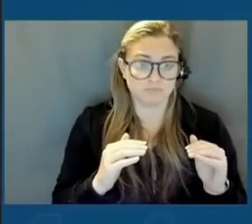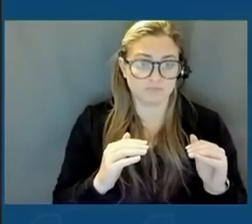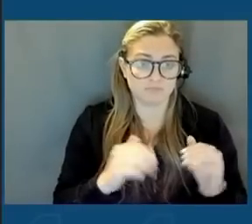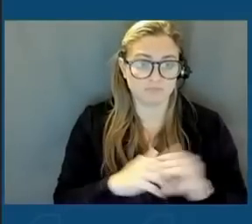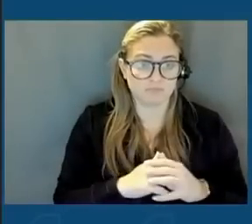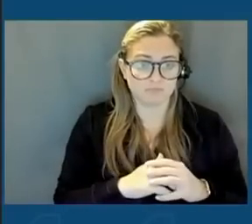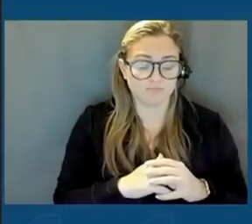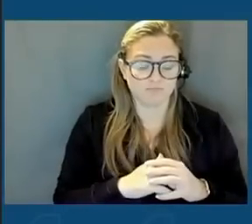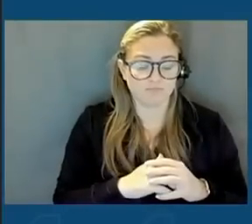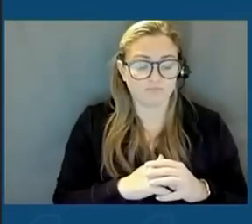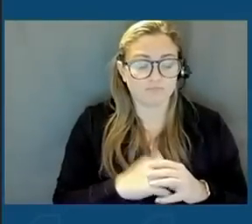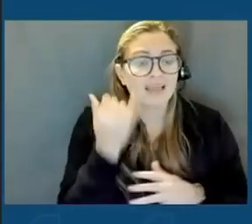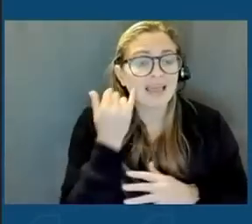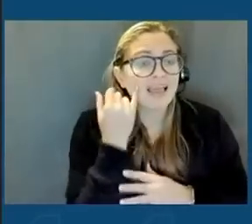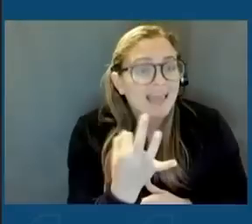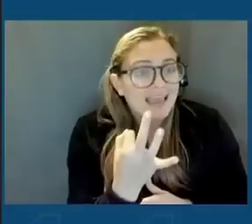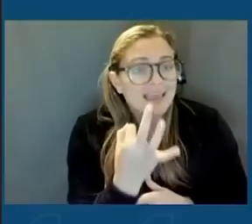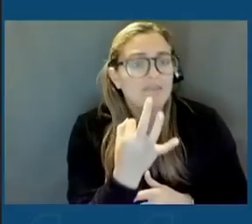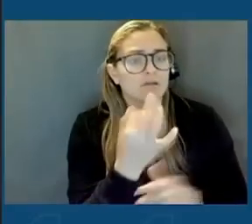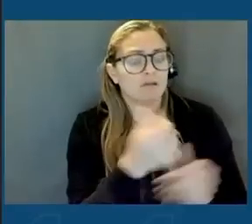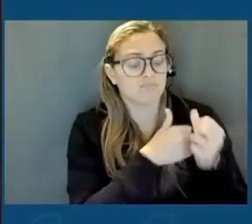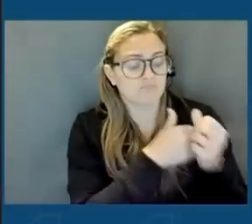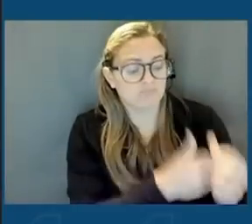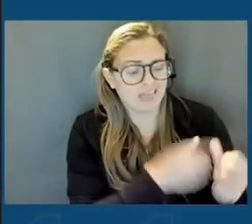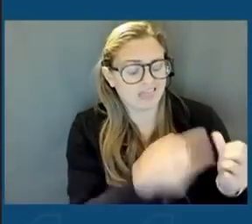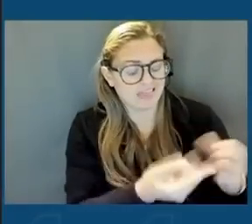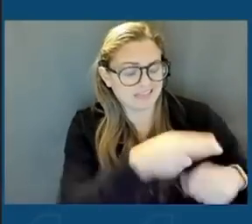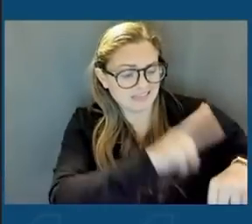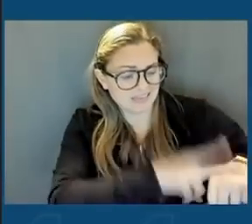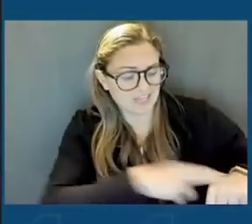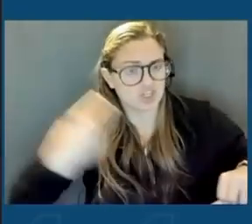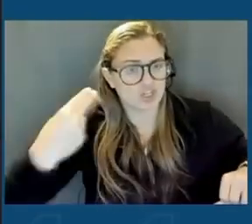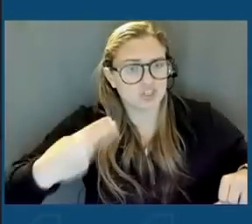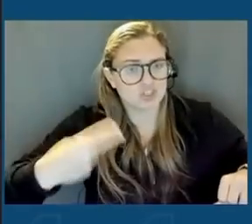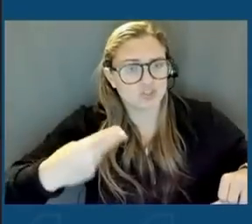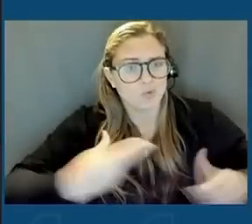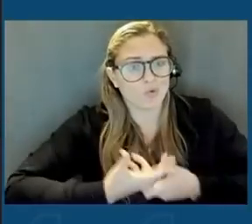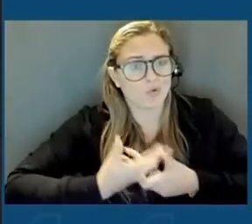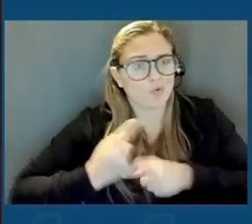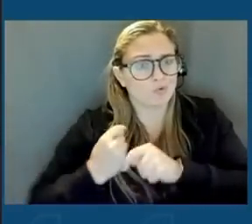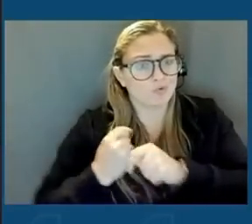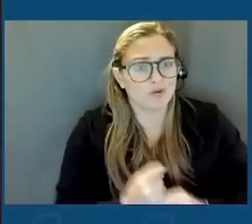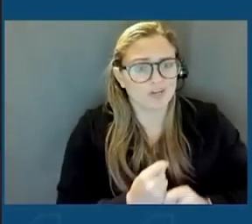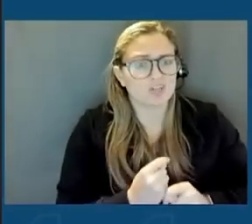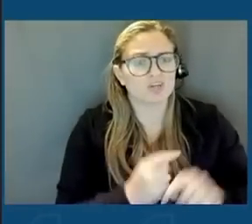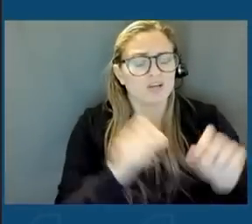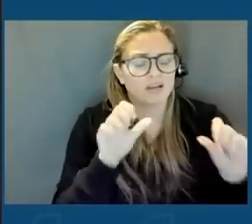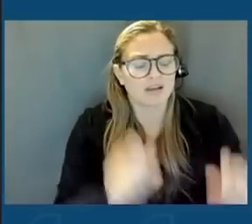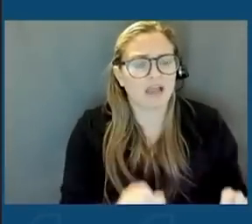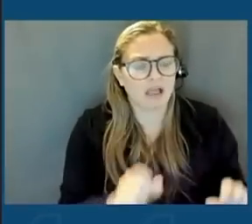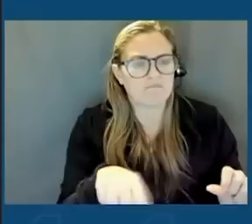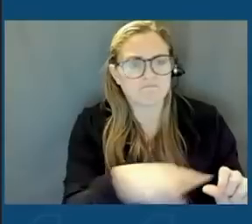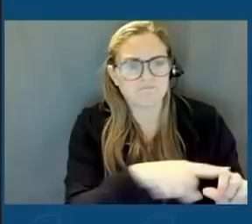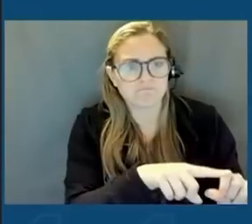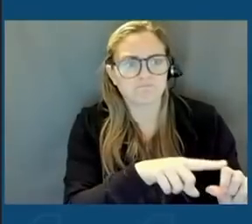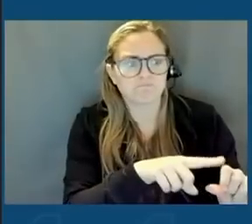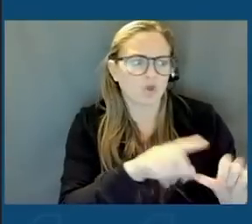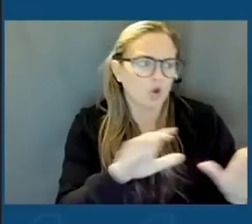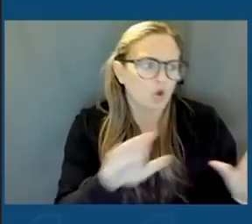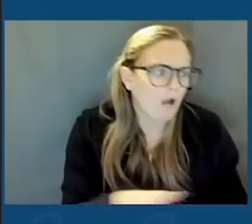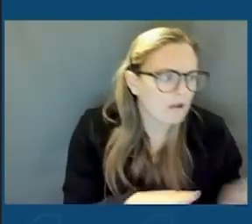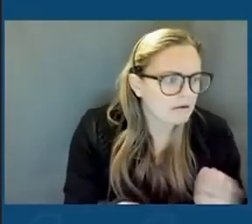Only if a firearm regulation is consistent with this nation's historical tradition may a court conclude that the individual's conduct